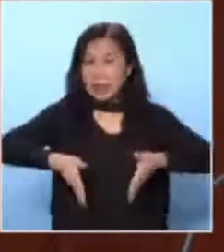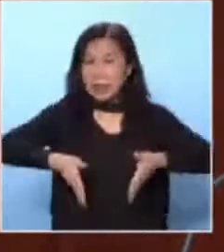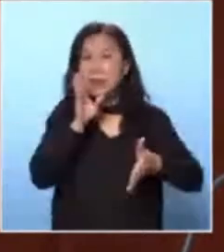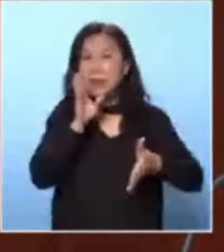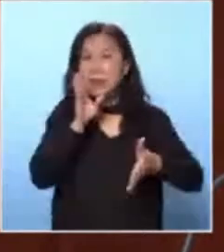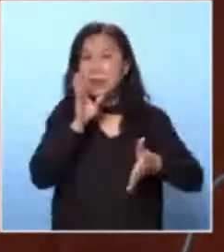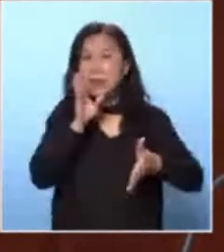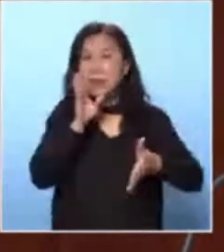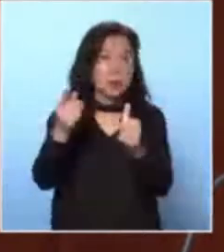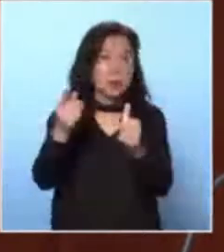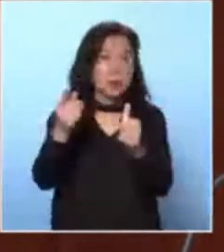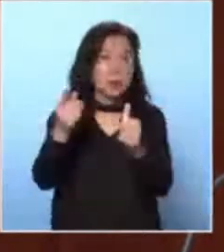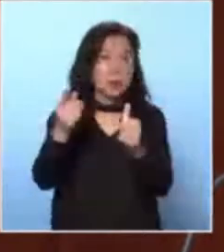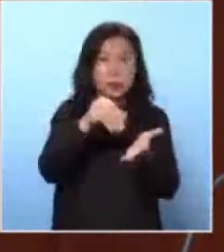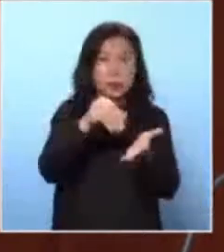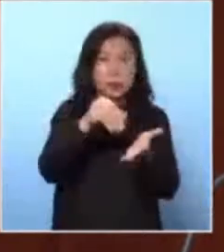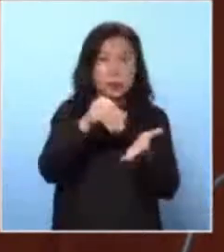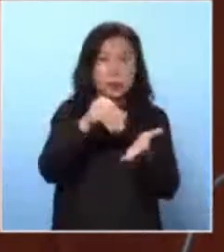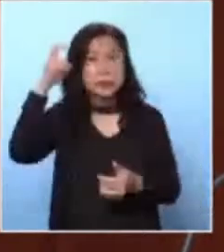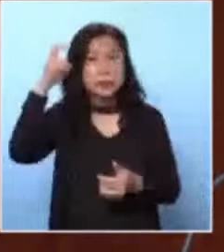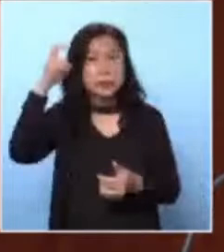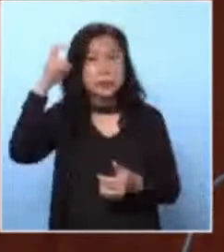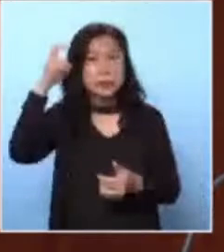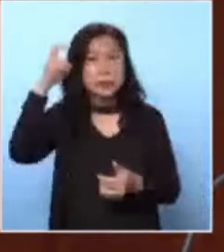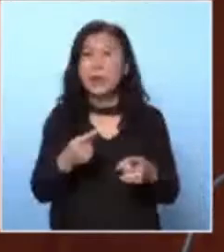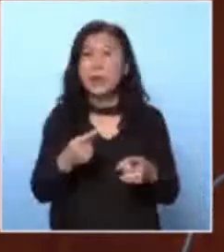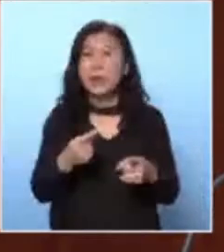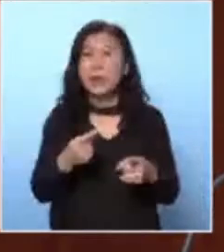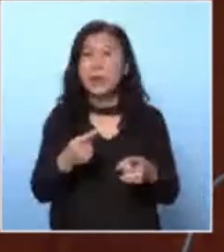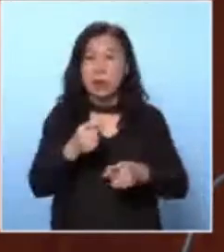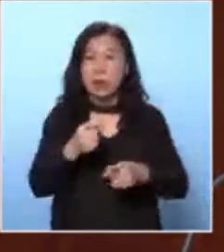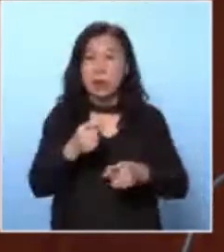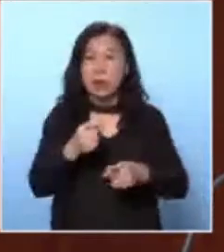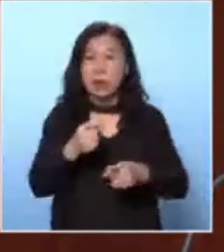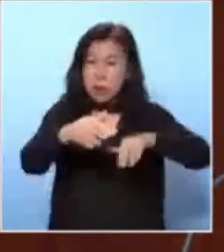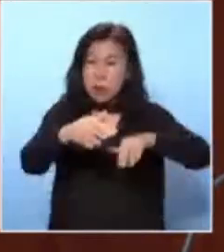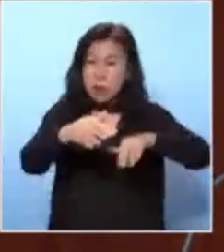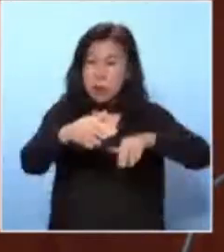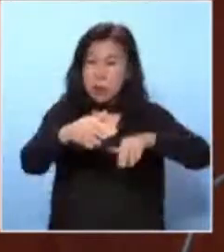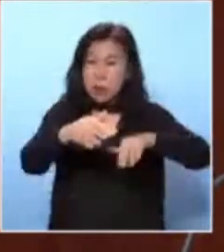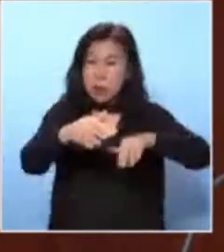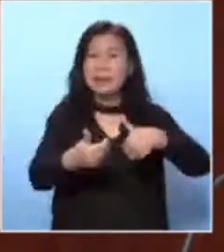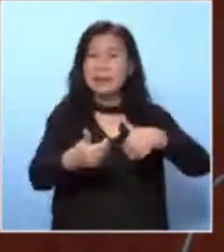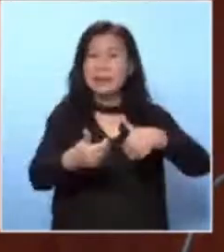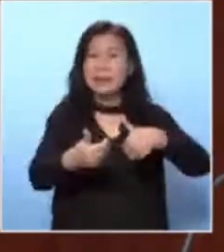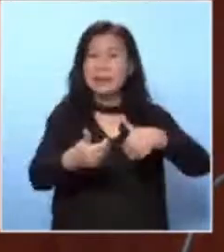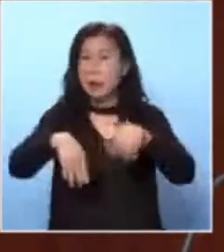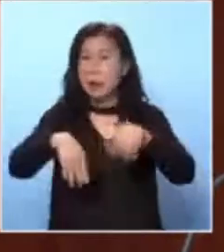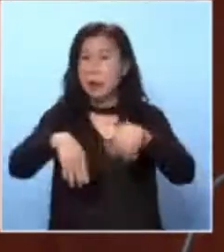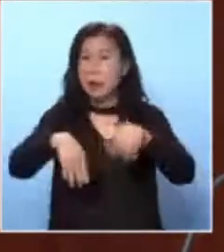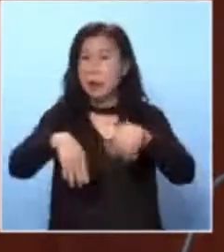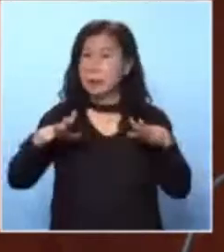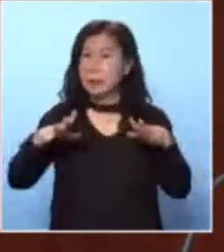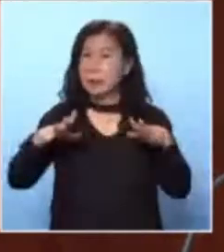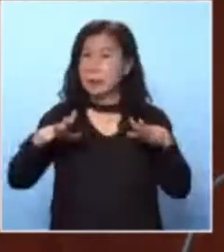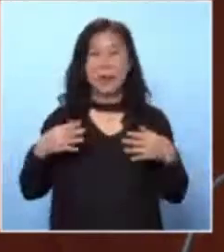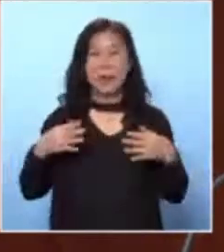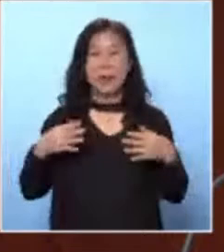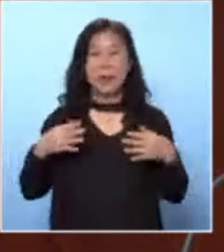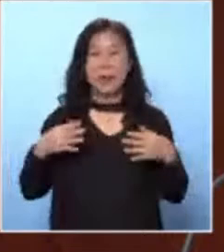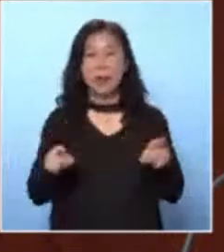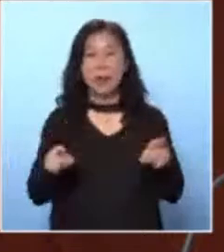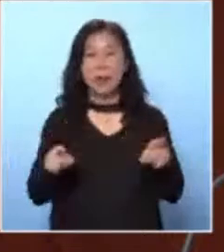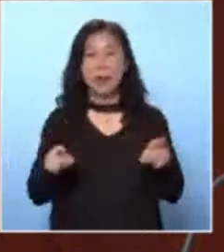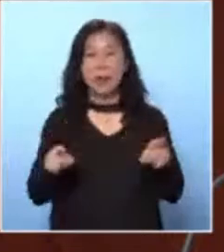the feasibility of allowing farms engaged in commercial agricultural production to offer leisure farming activities